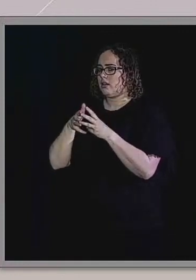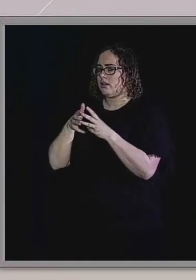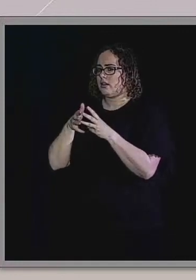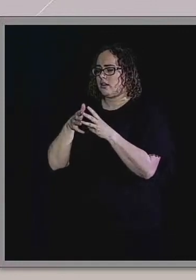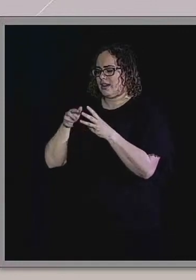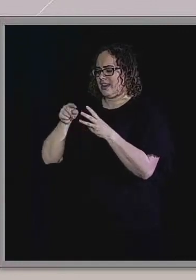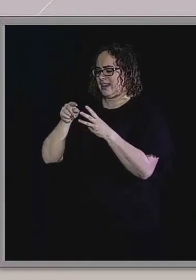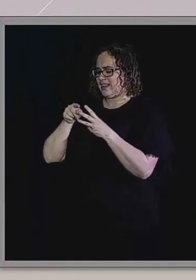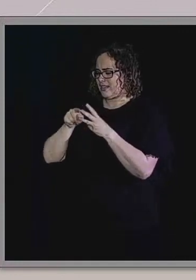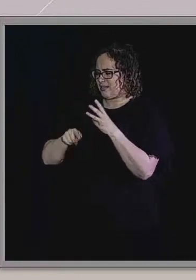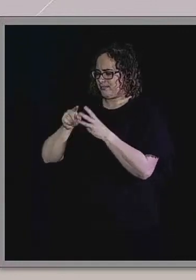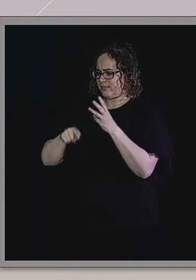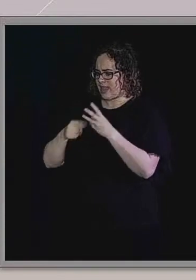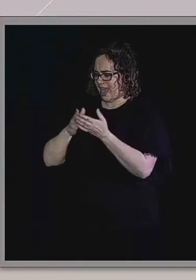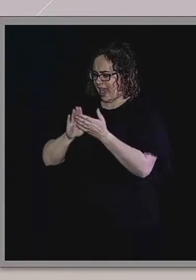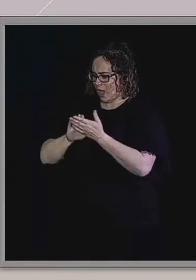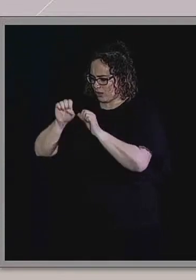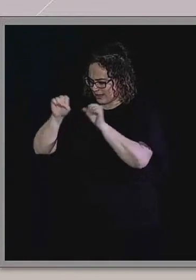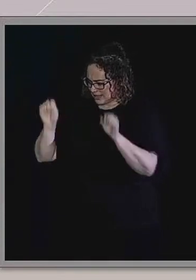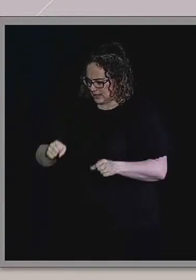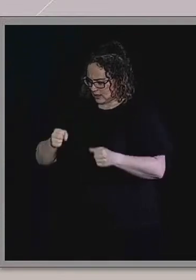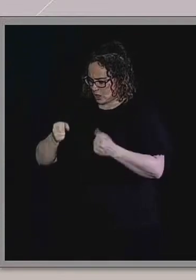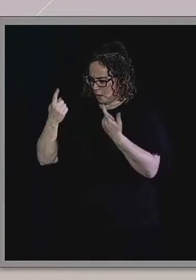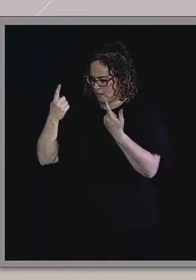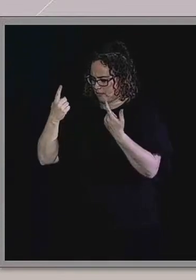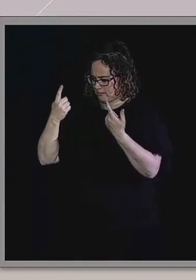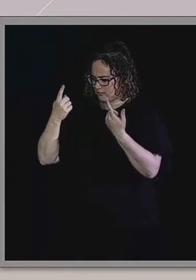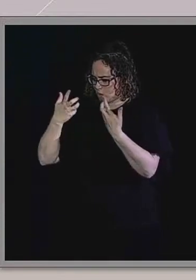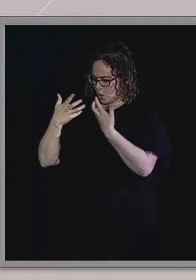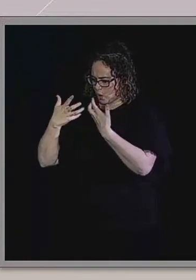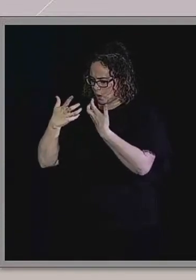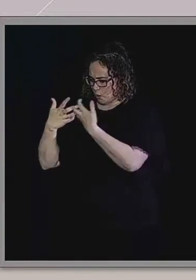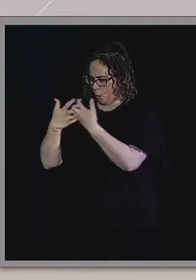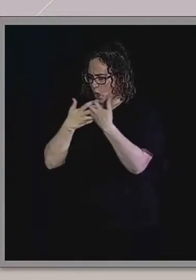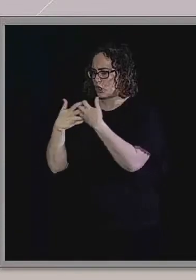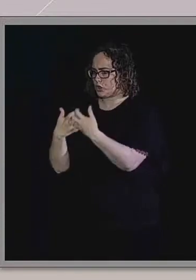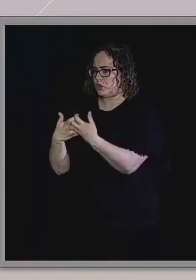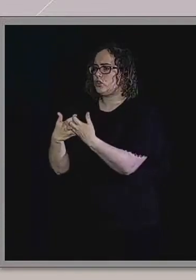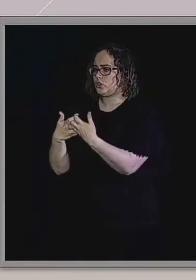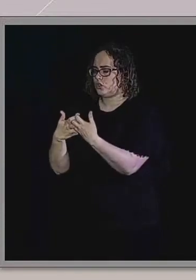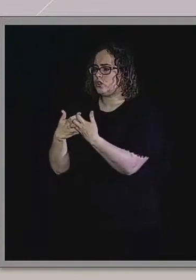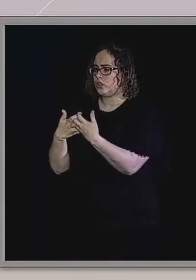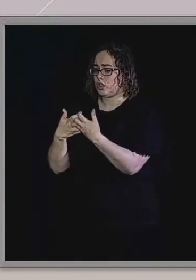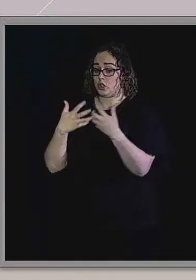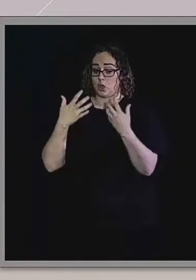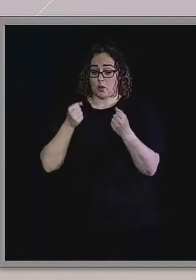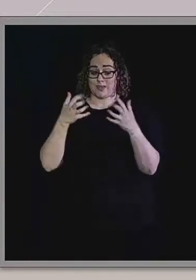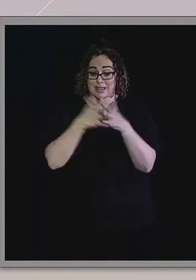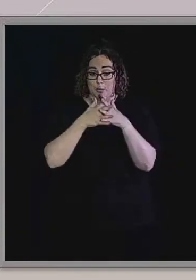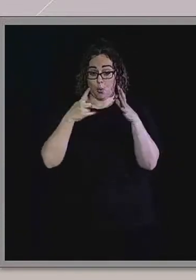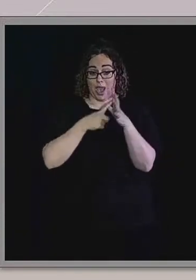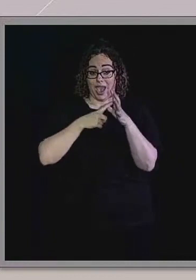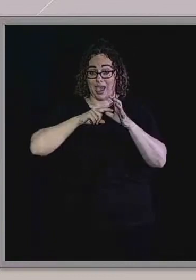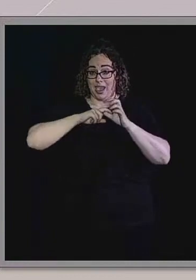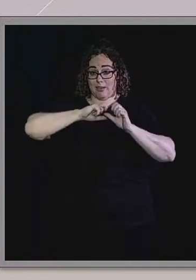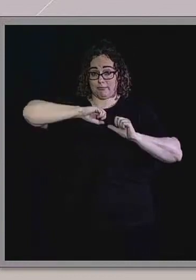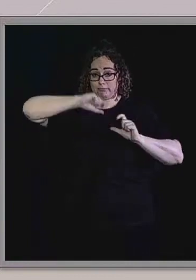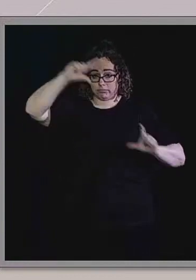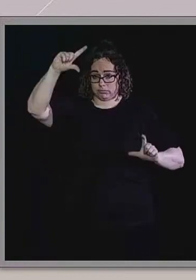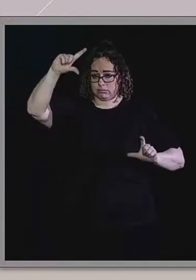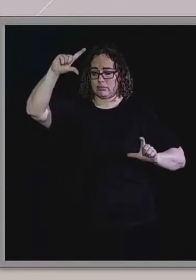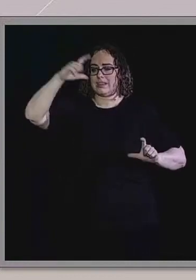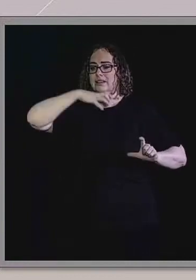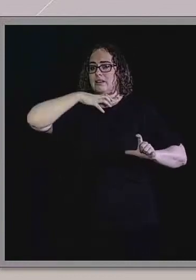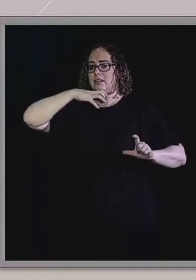the system works, it's a government responsibility, and government has the whole Western Australia state to look after. We don't have much funds